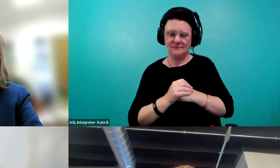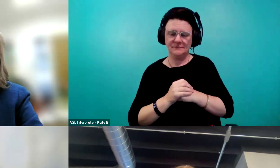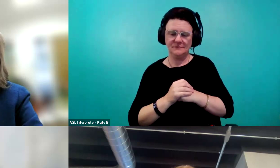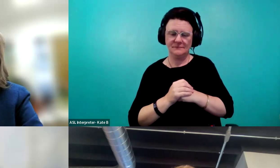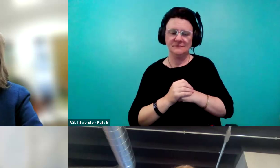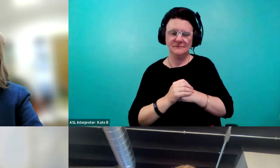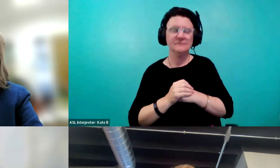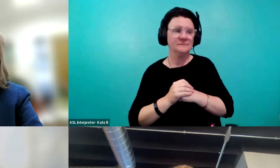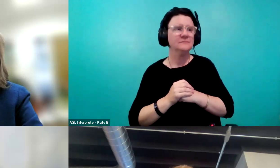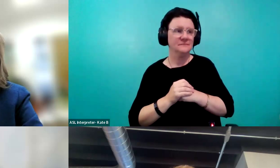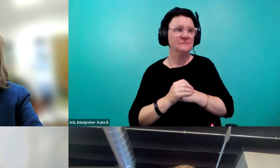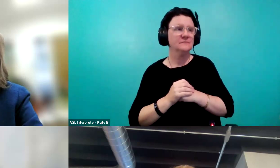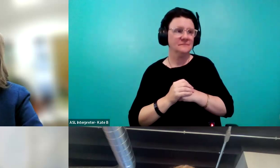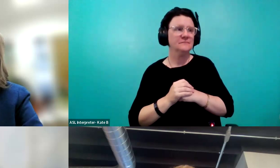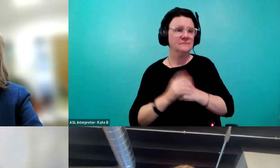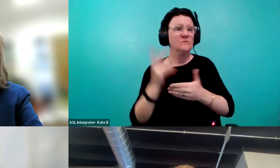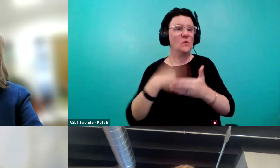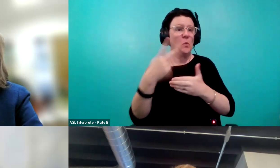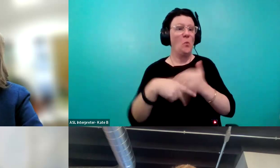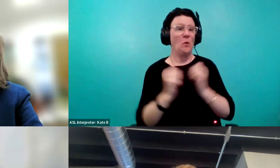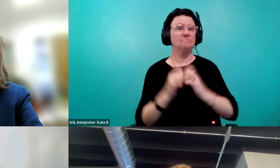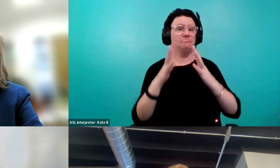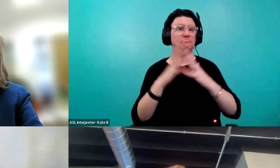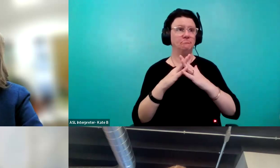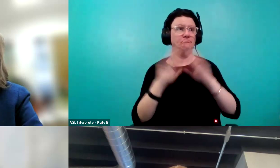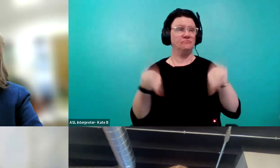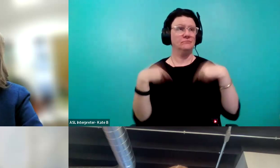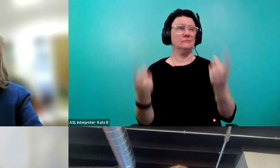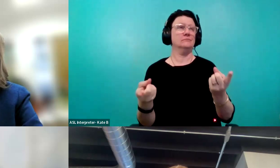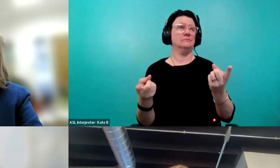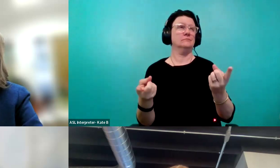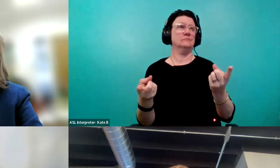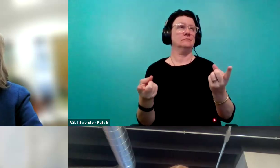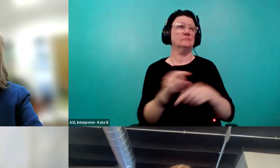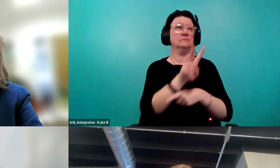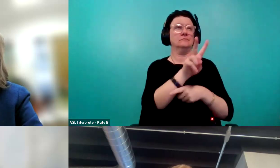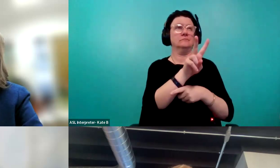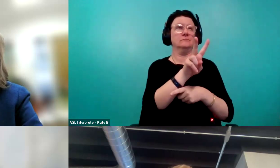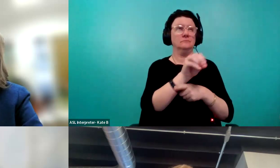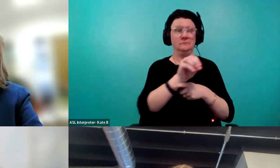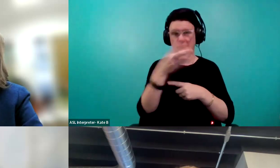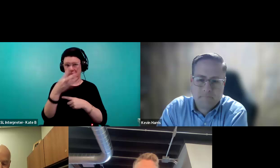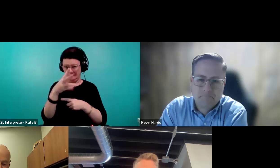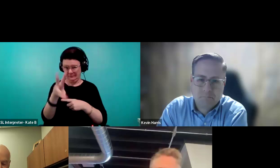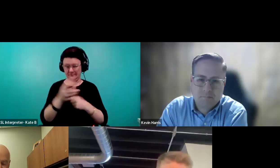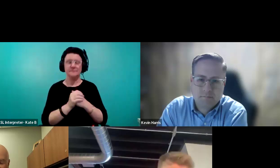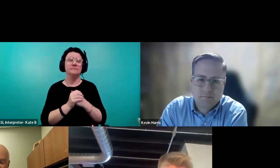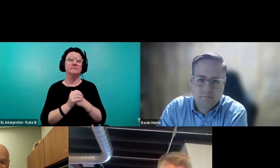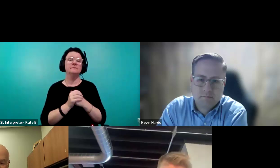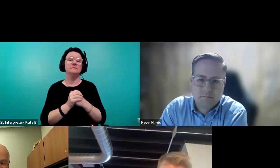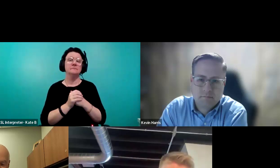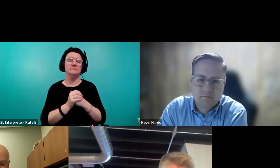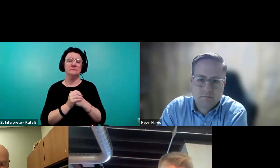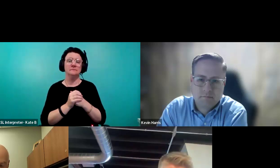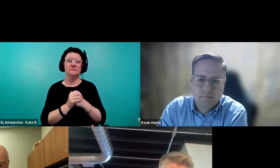Yeah, our program's been in existence since 2016, and we started